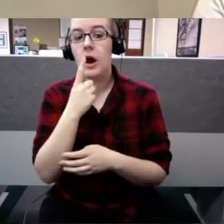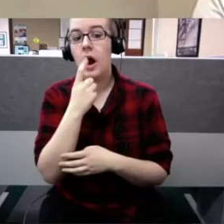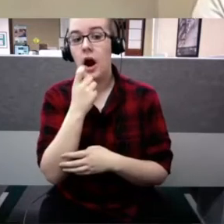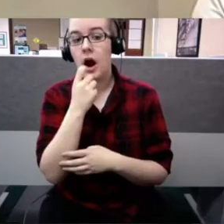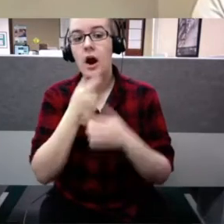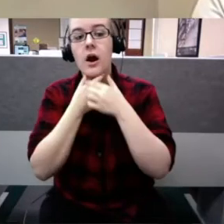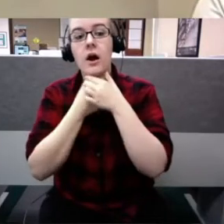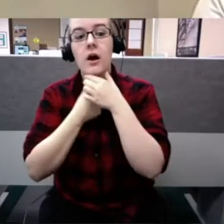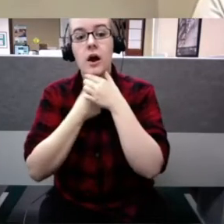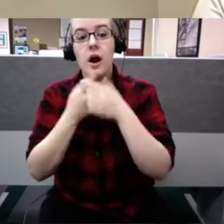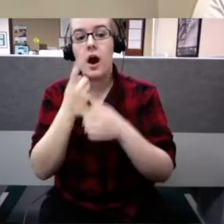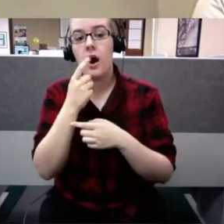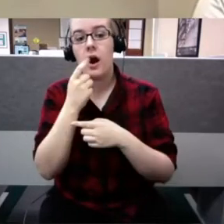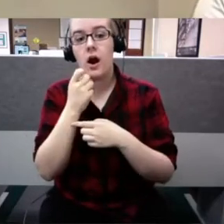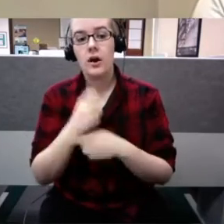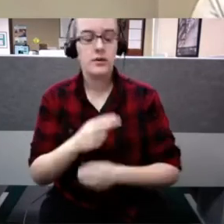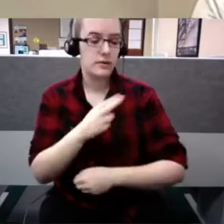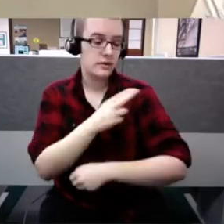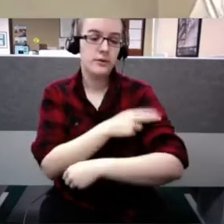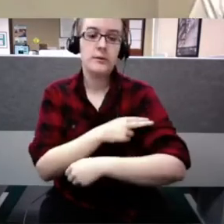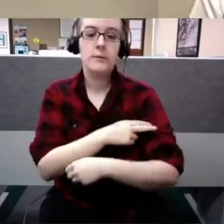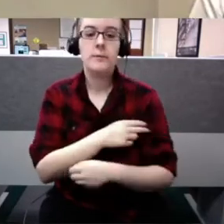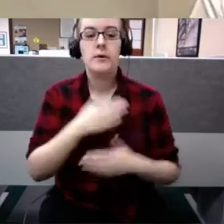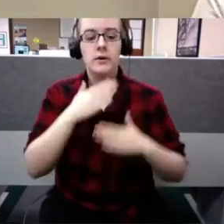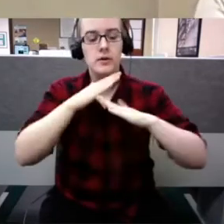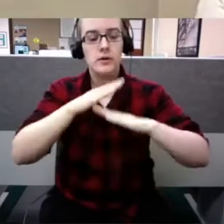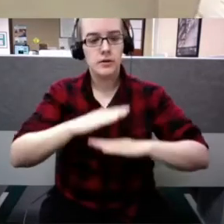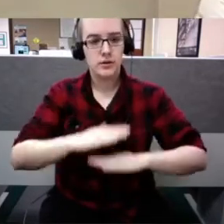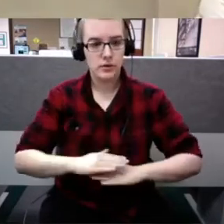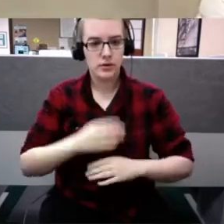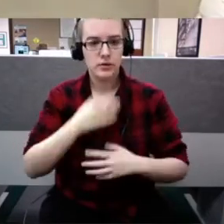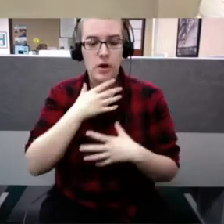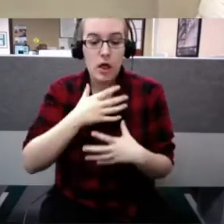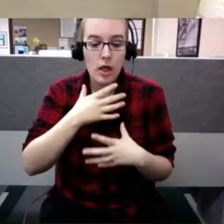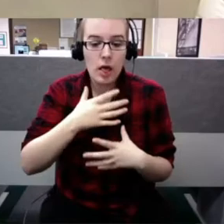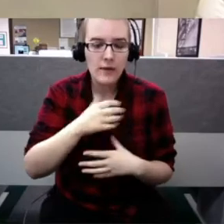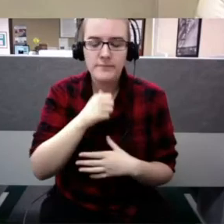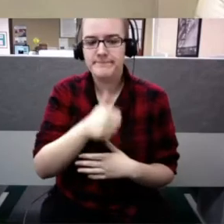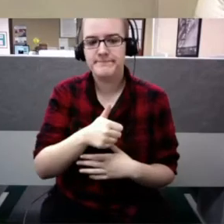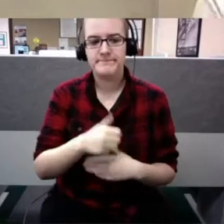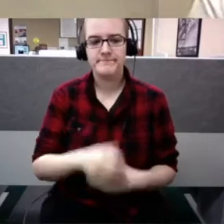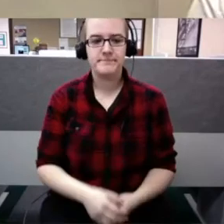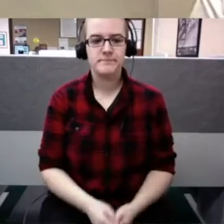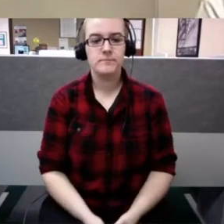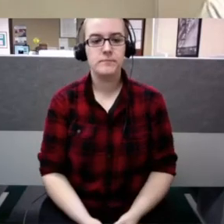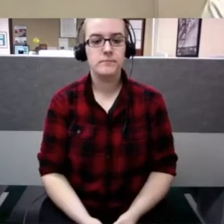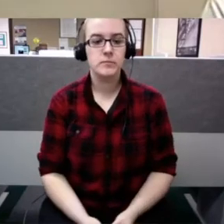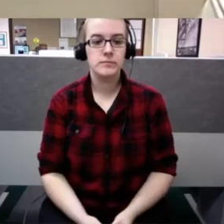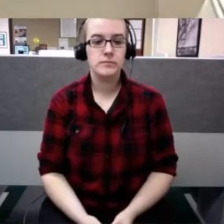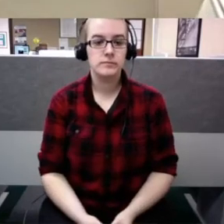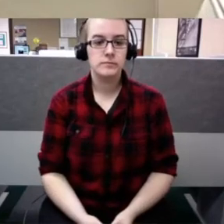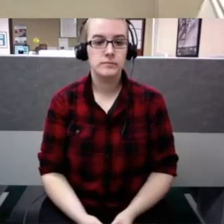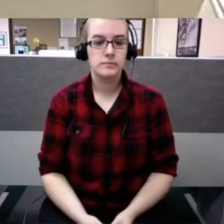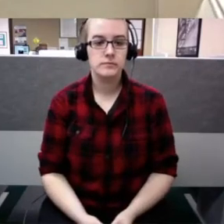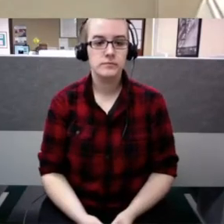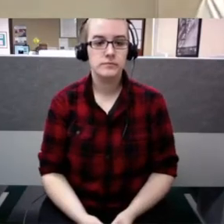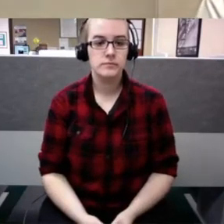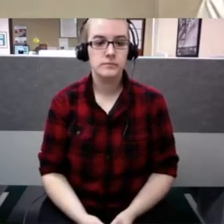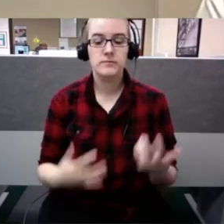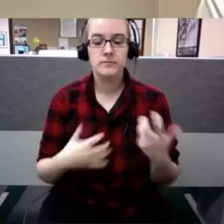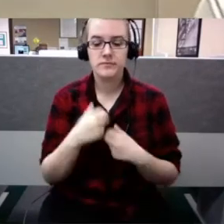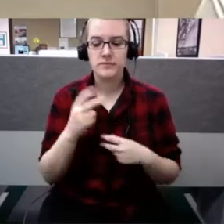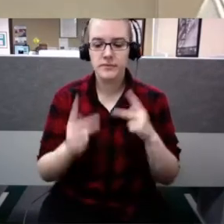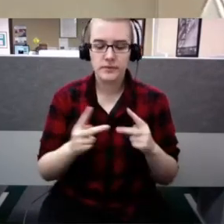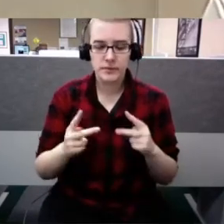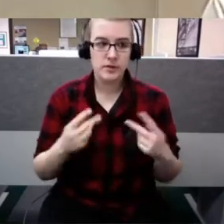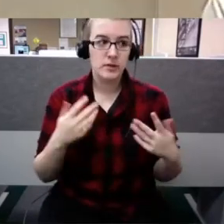at the back of the throat to relax your muscles and to get rid of your gag reflex. In this exam, most people